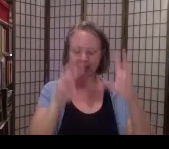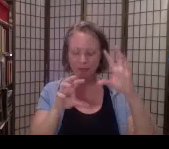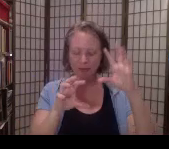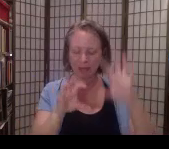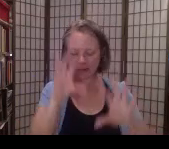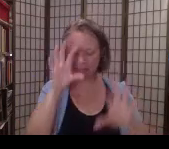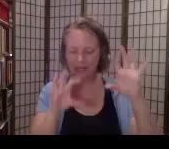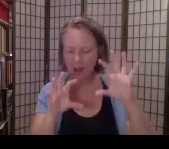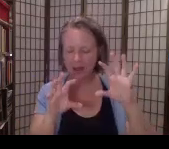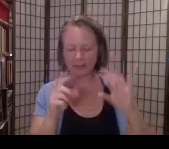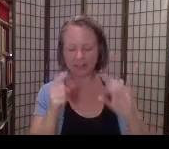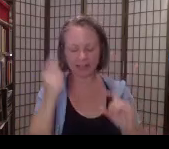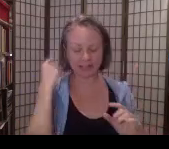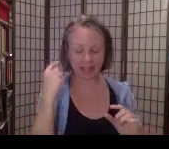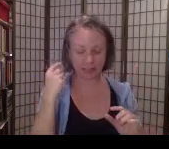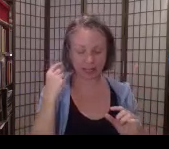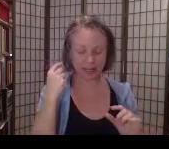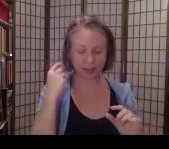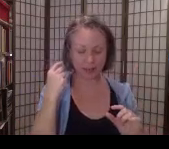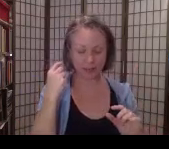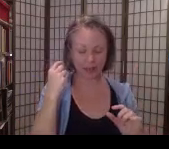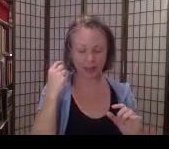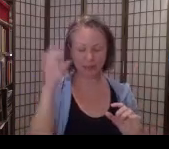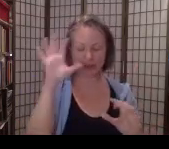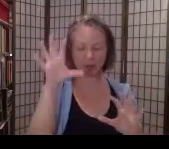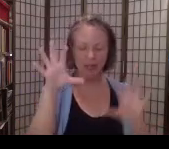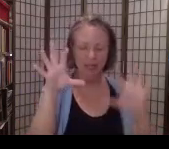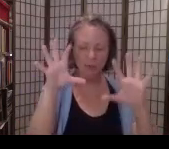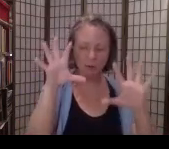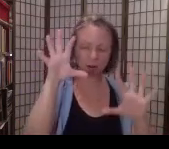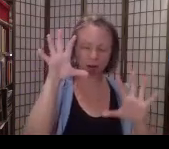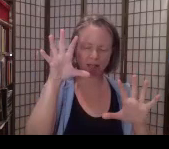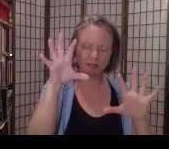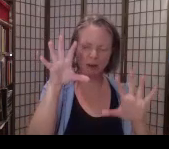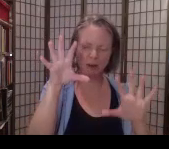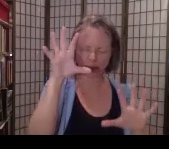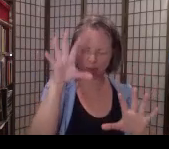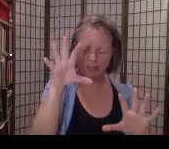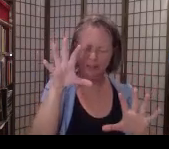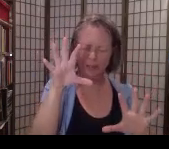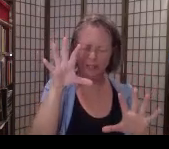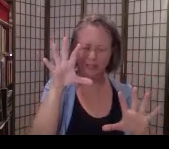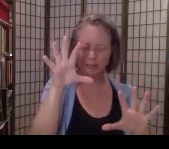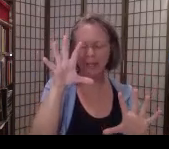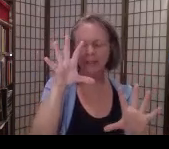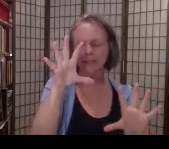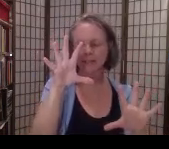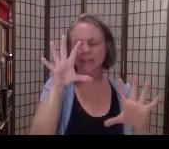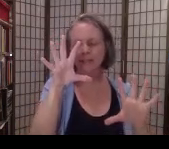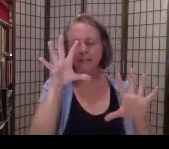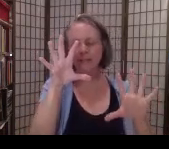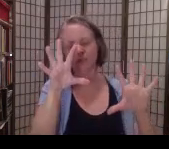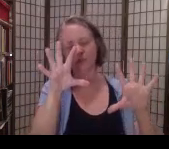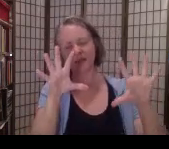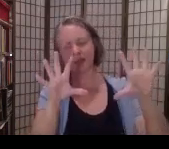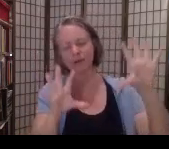it's showing the balance getting off, and then the sounds I hear become like, okay, it's more harmonious when it's in balance,